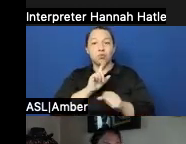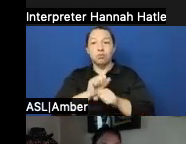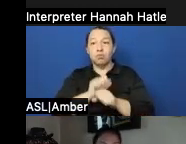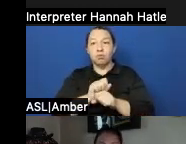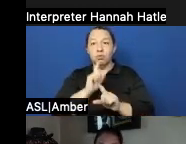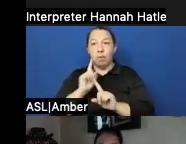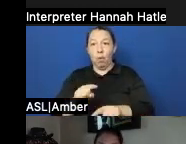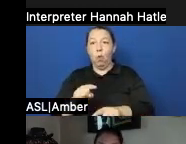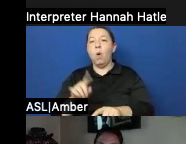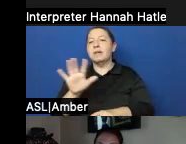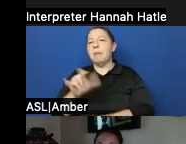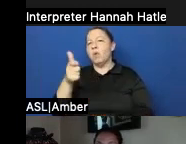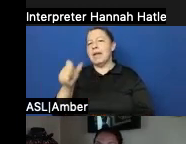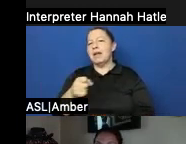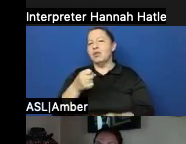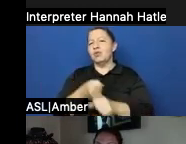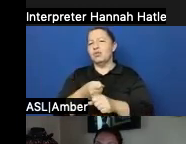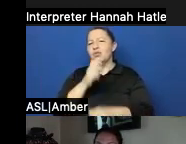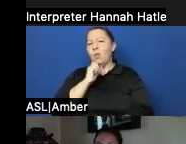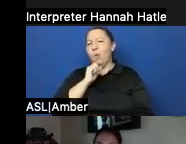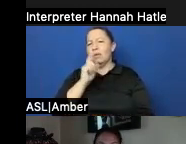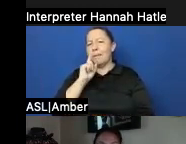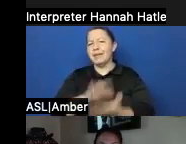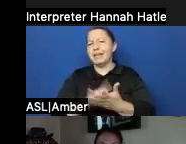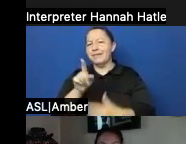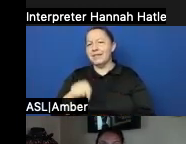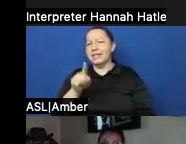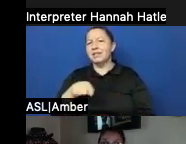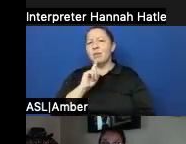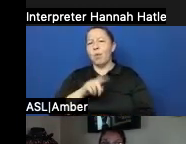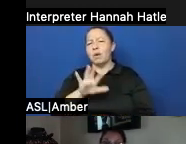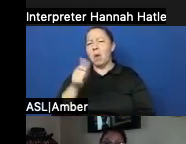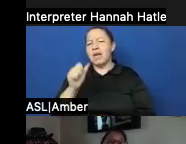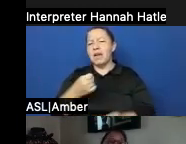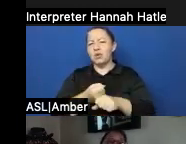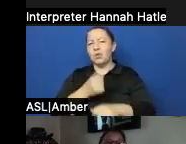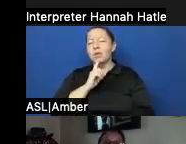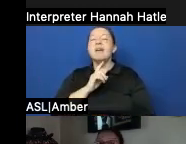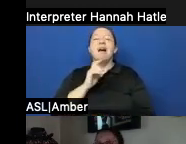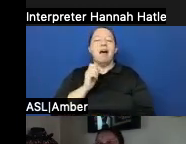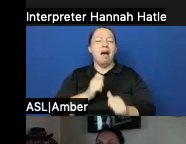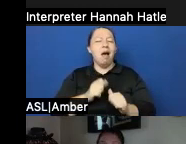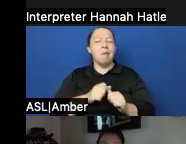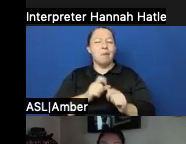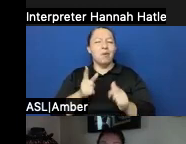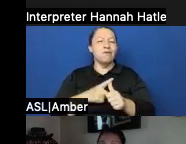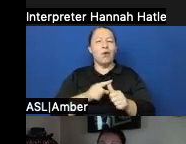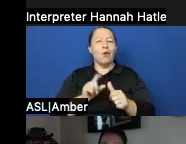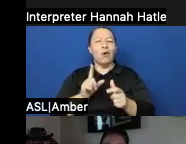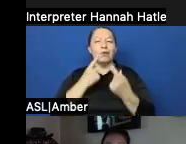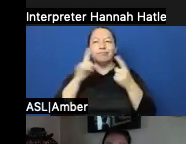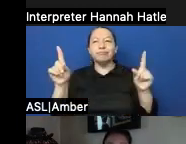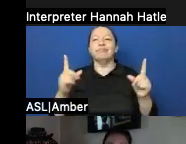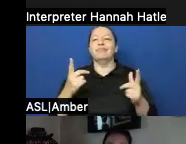about 10 years old, I believe. And I remember when it came out, it was just like, oh my goodness, yes, because we were doing all this DV work and